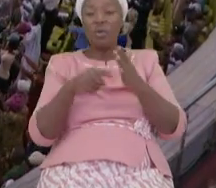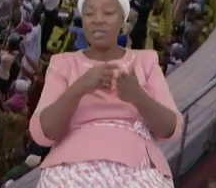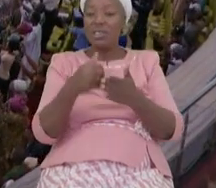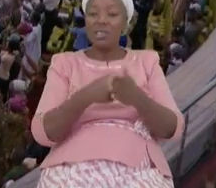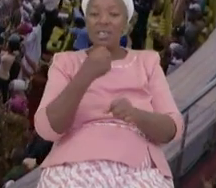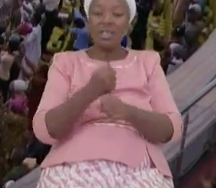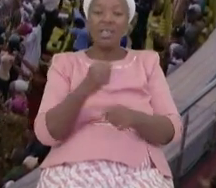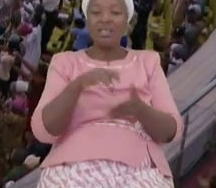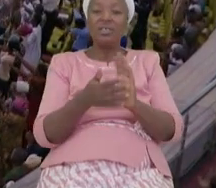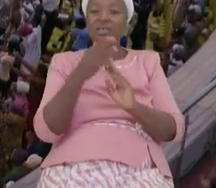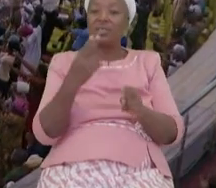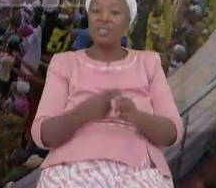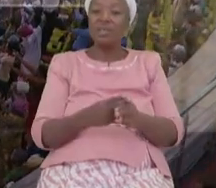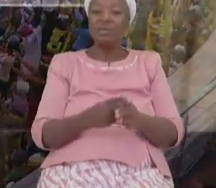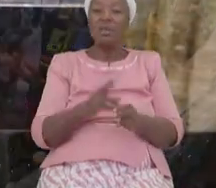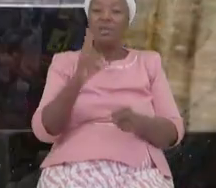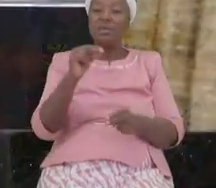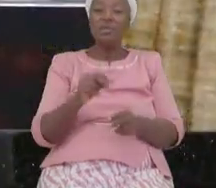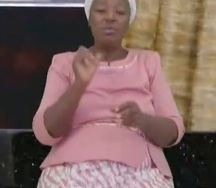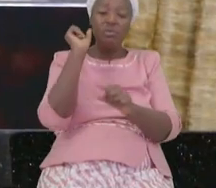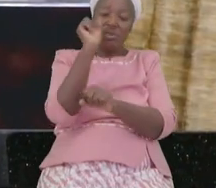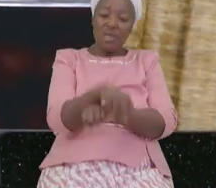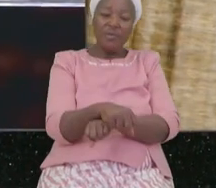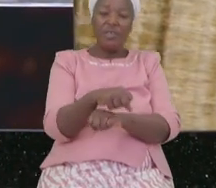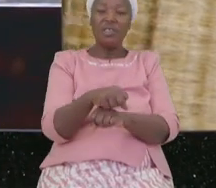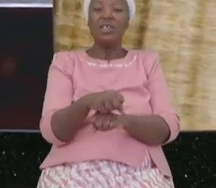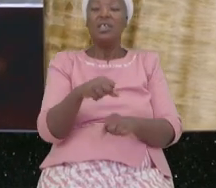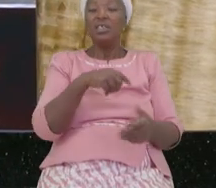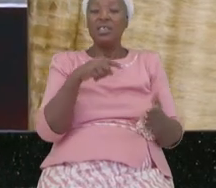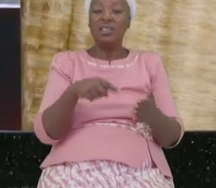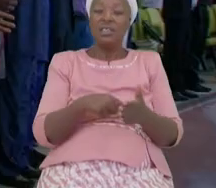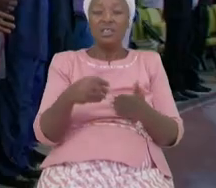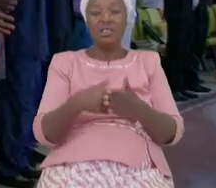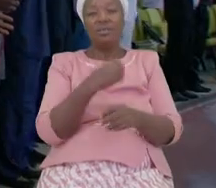year. No defeat or downfall this year.